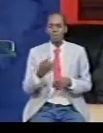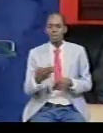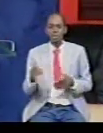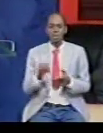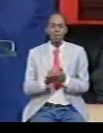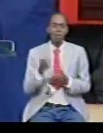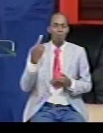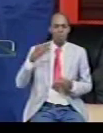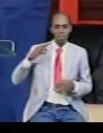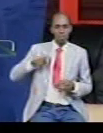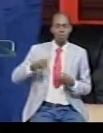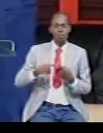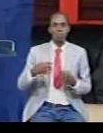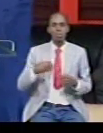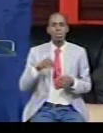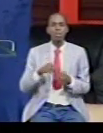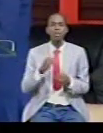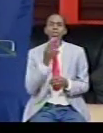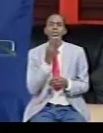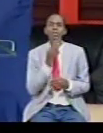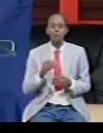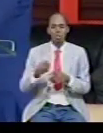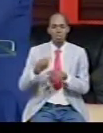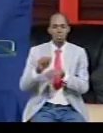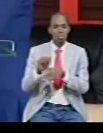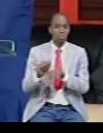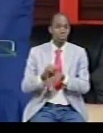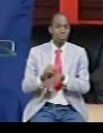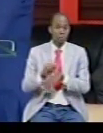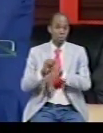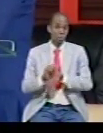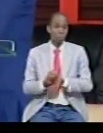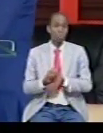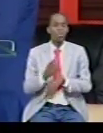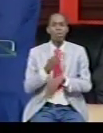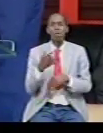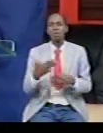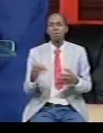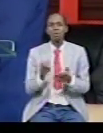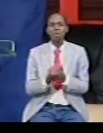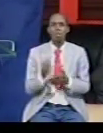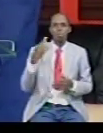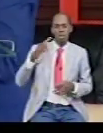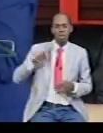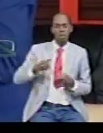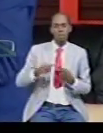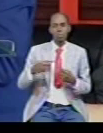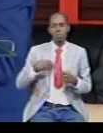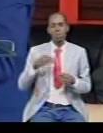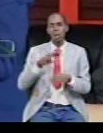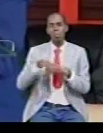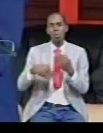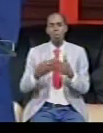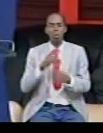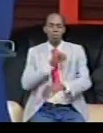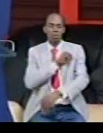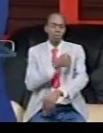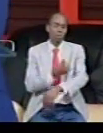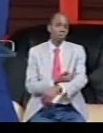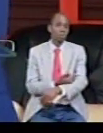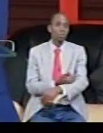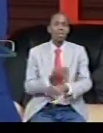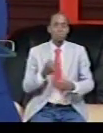Jewish tradition? What things were gained to me among the authorities of the Sanhedrin? Now I